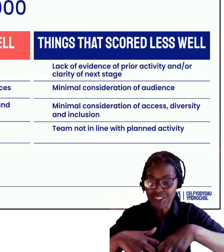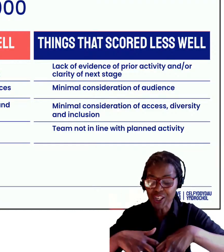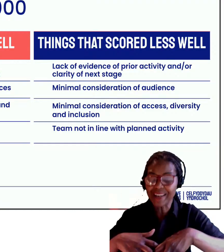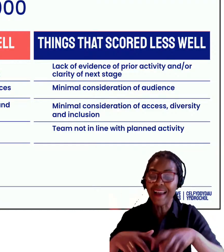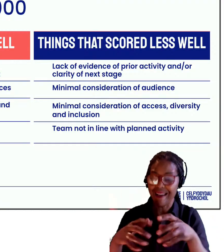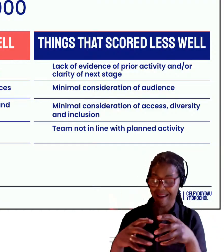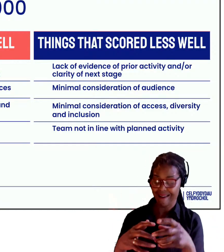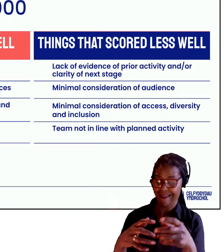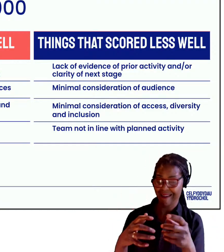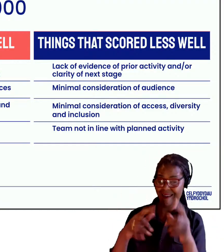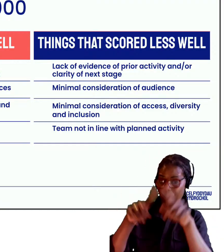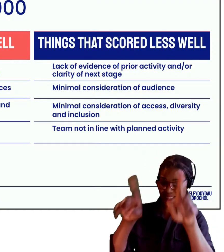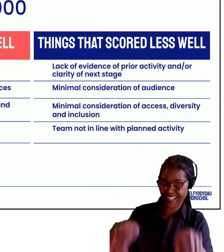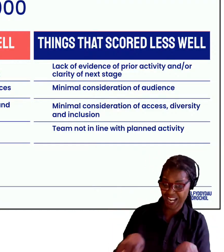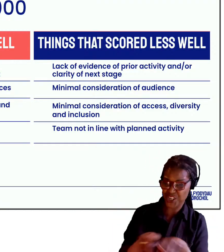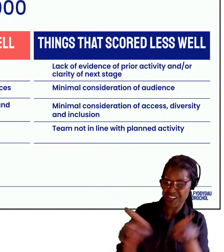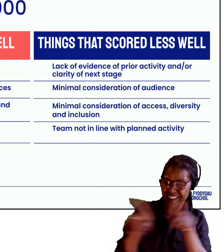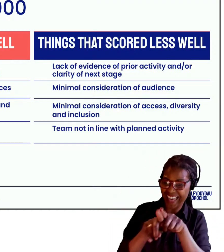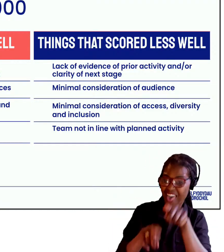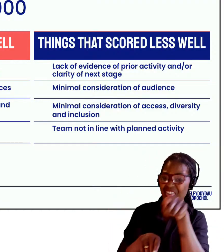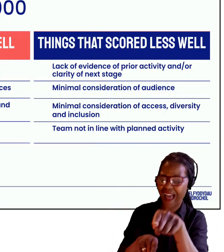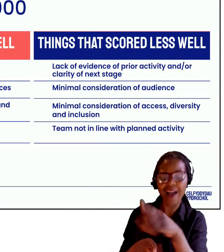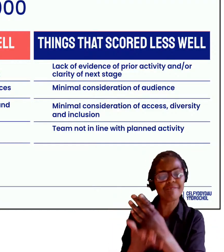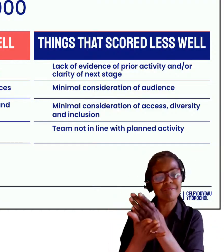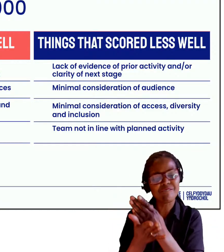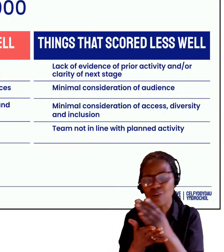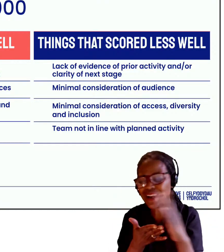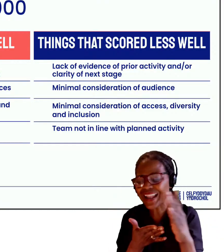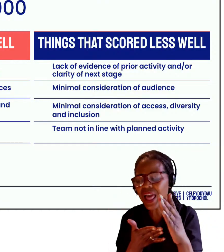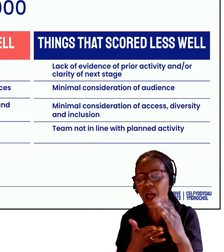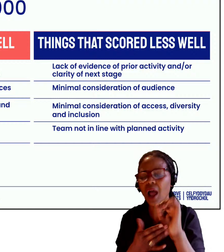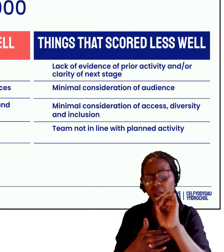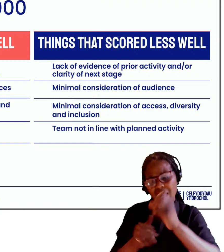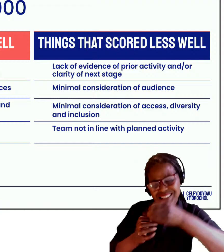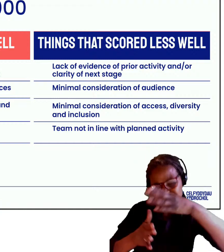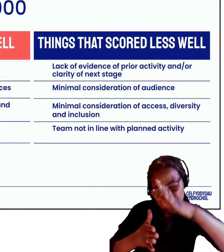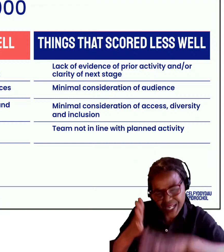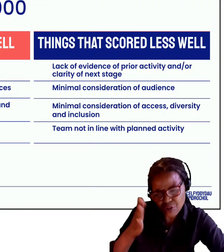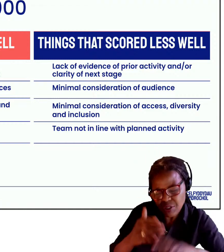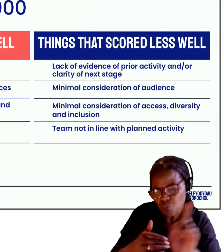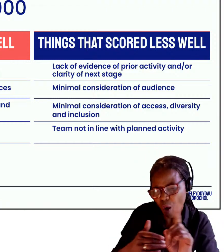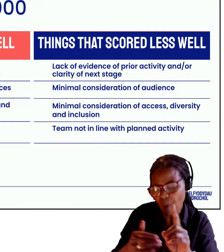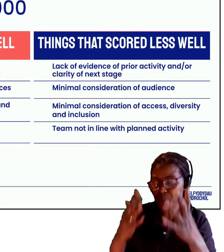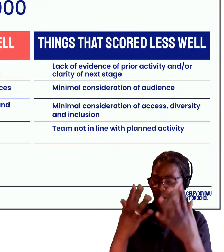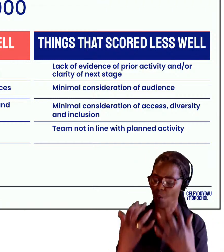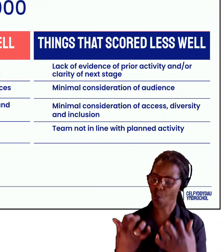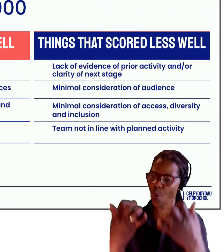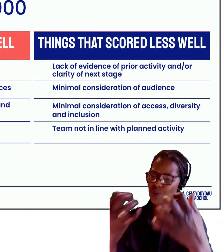realistic outline of, what the audience experience that they wished to create and why they wanted to do